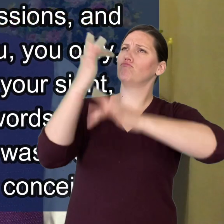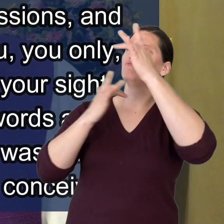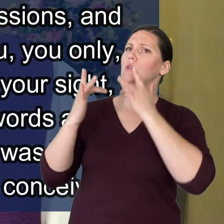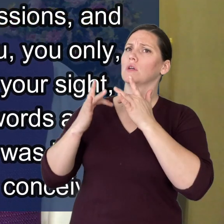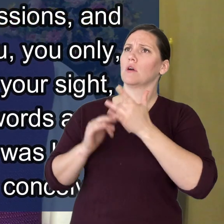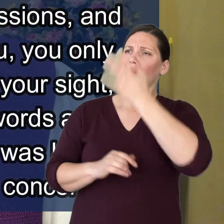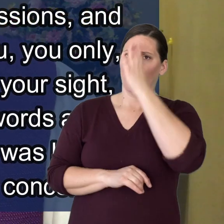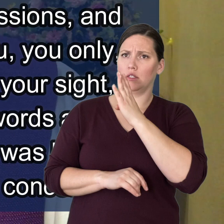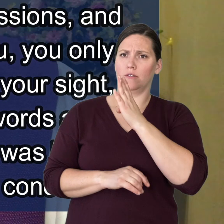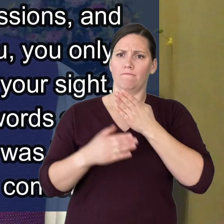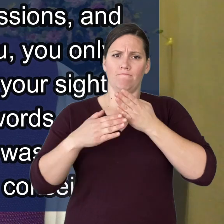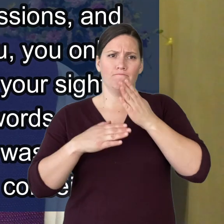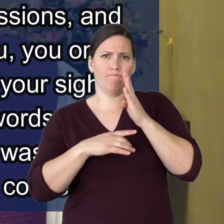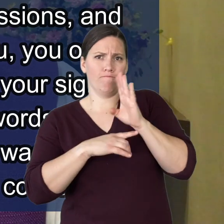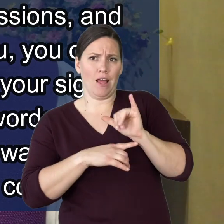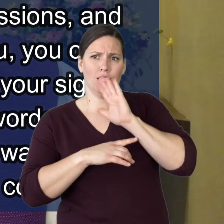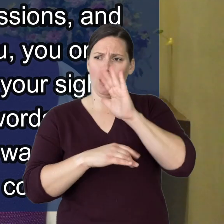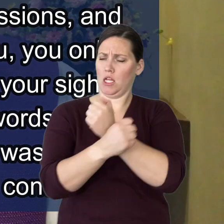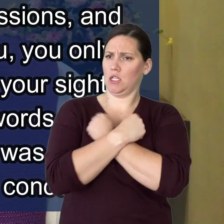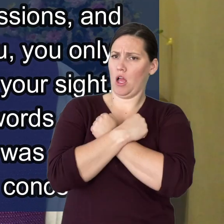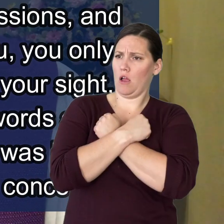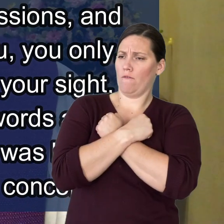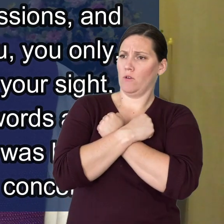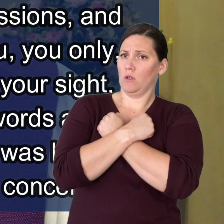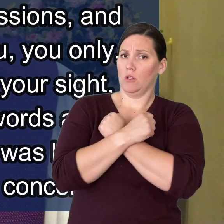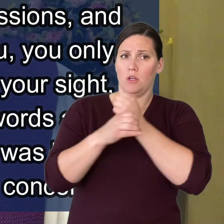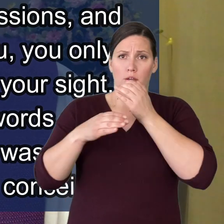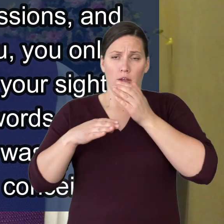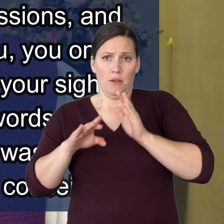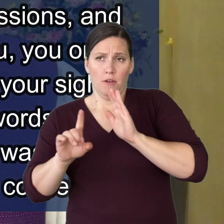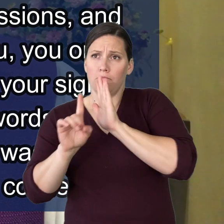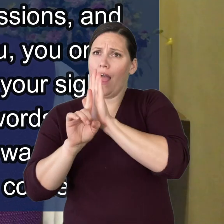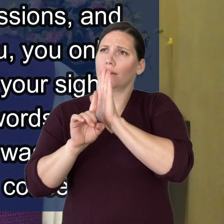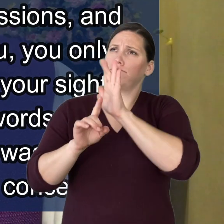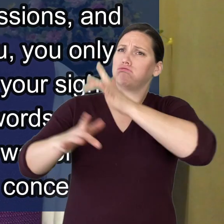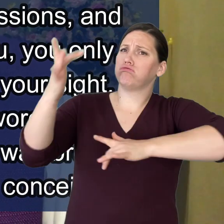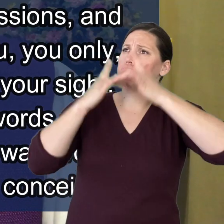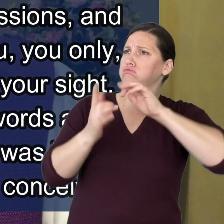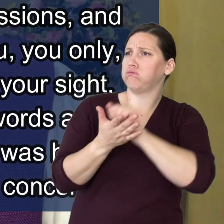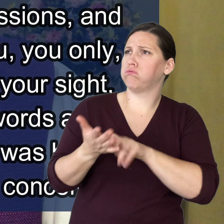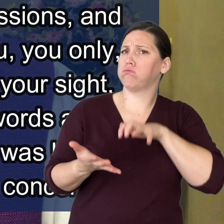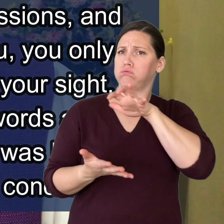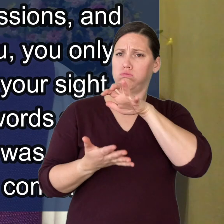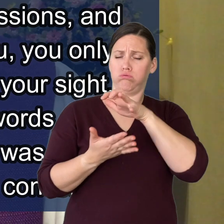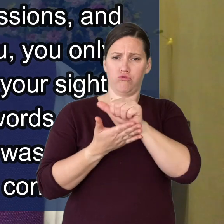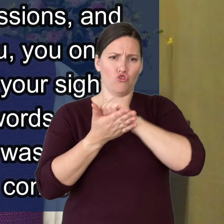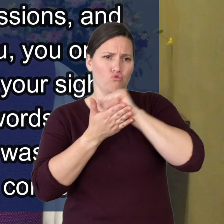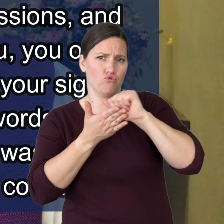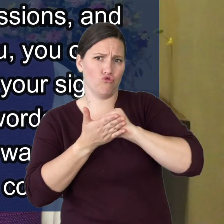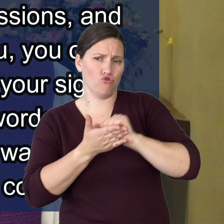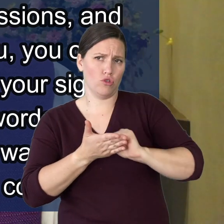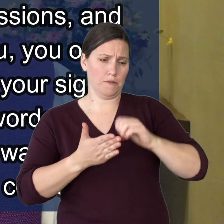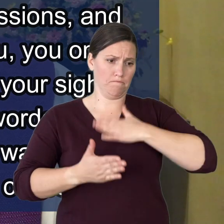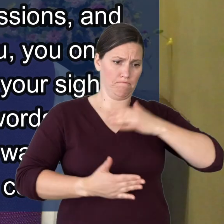"Have mercy on me, O God, according to your steadfast love. According to your abundant mercy, blot